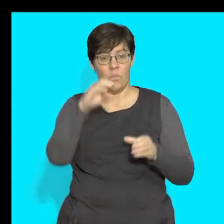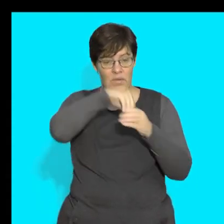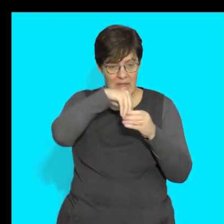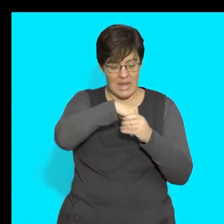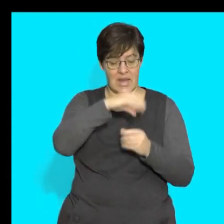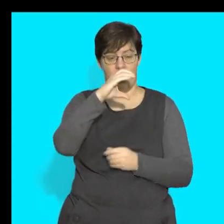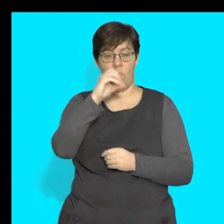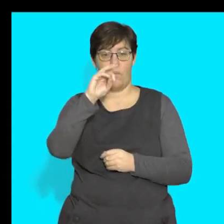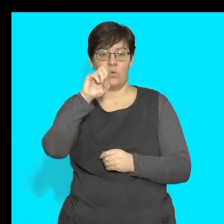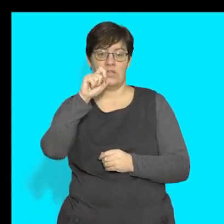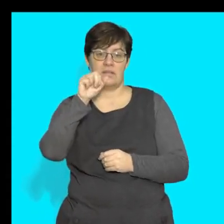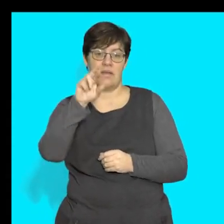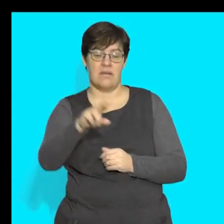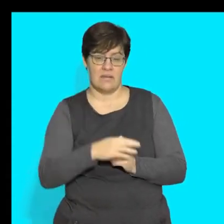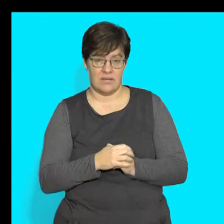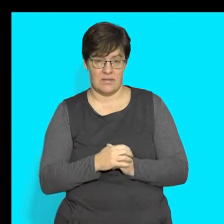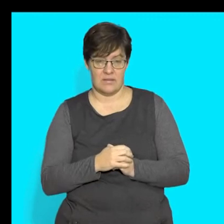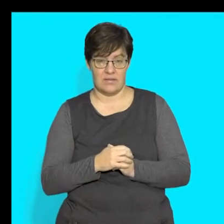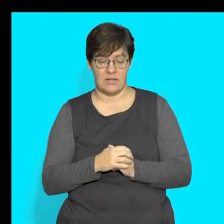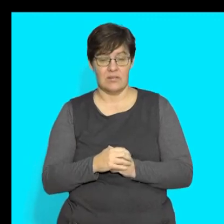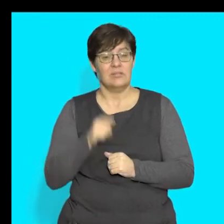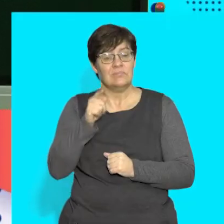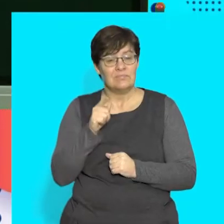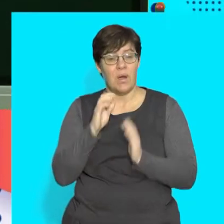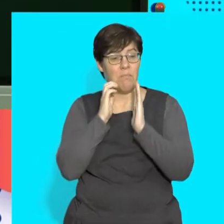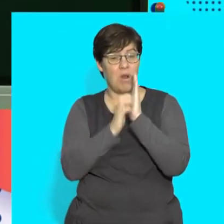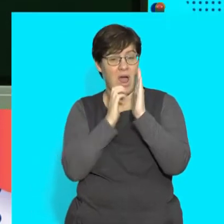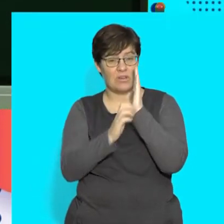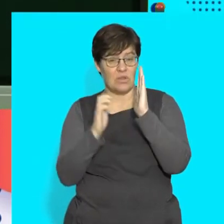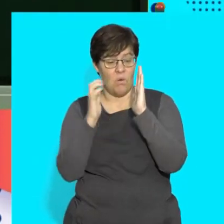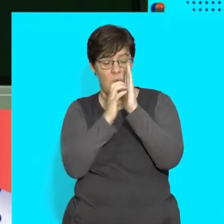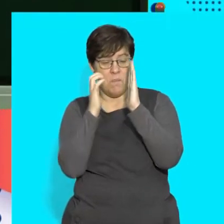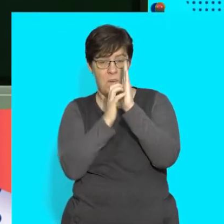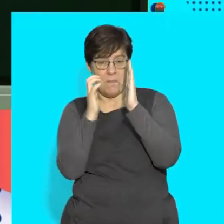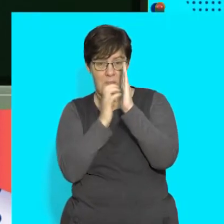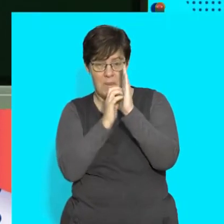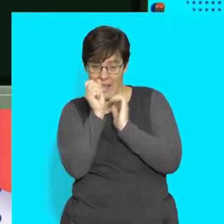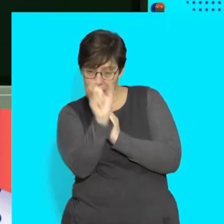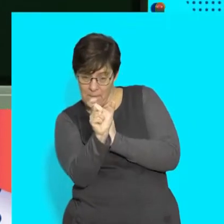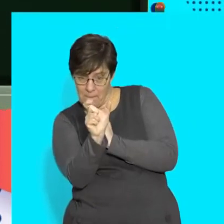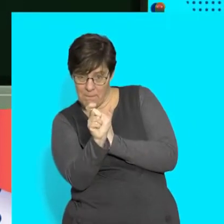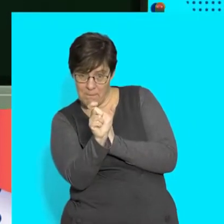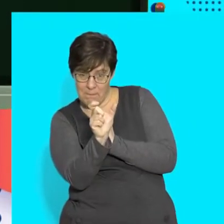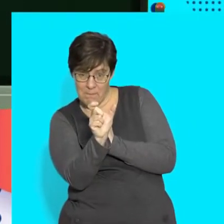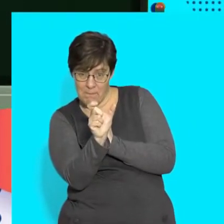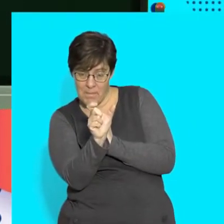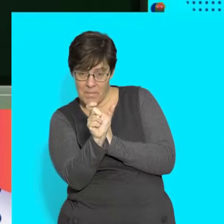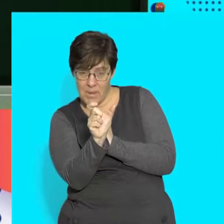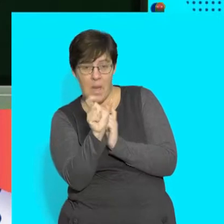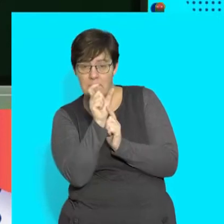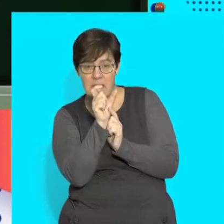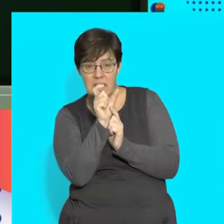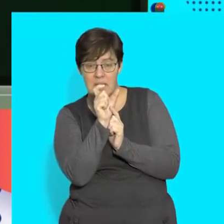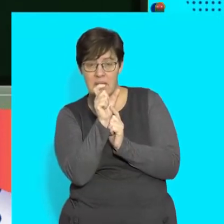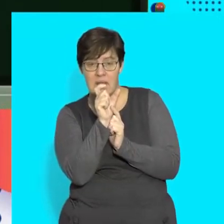in the commutator. That part, when the brushes are in contact with that gap,